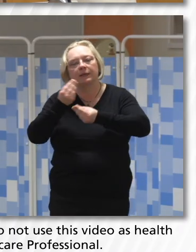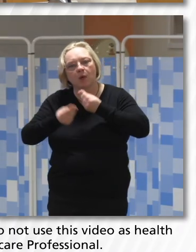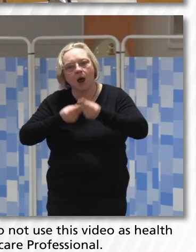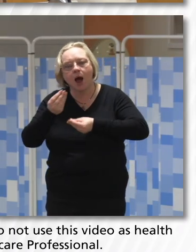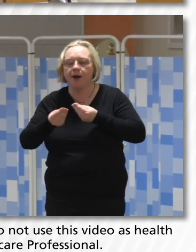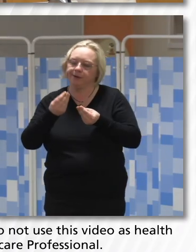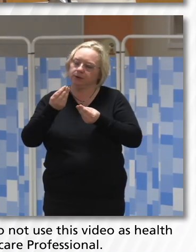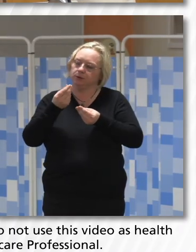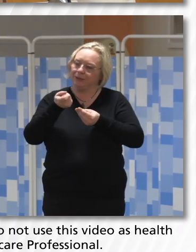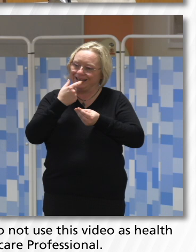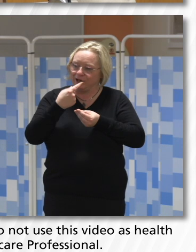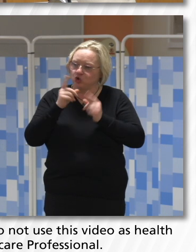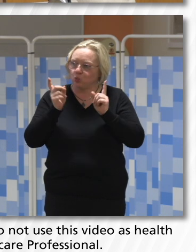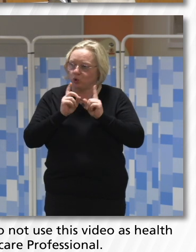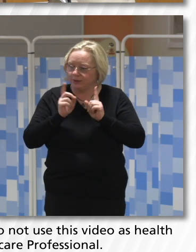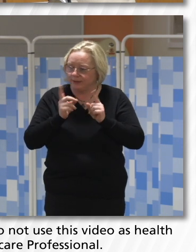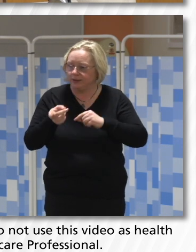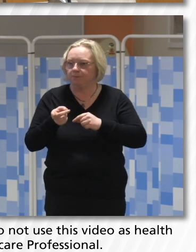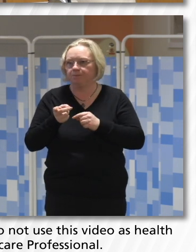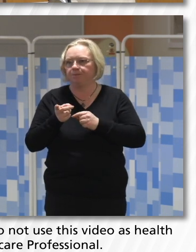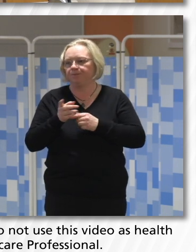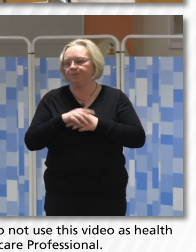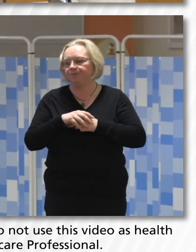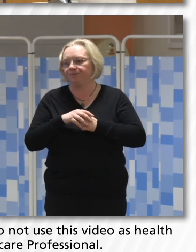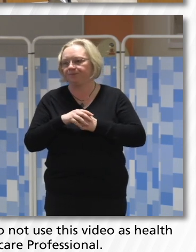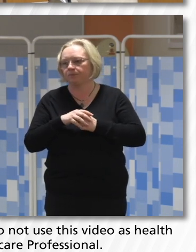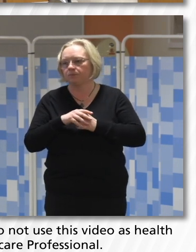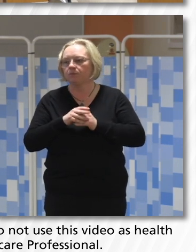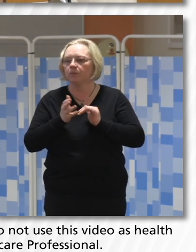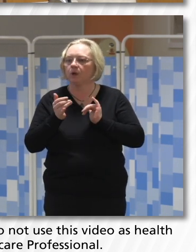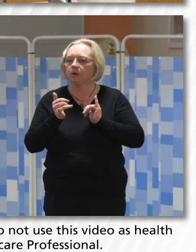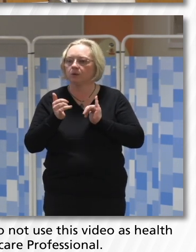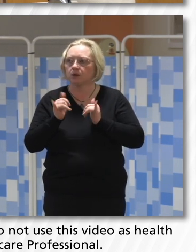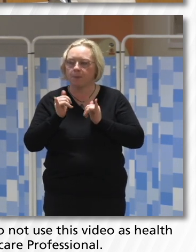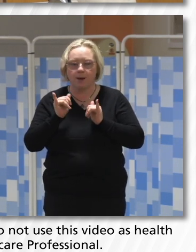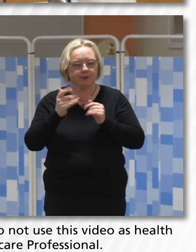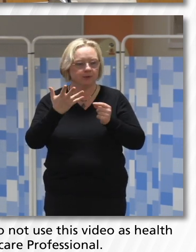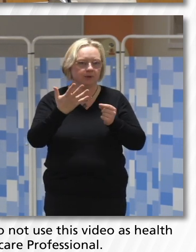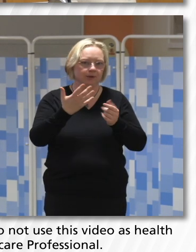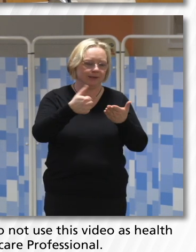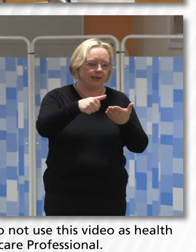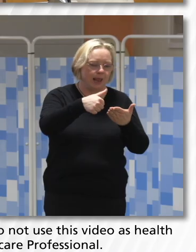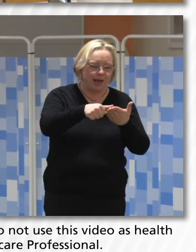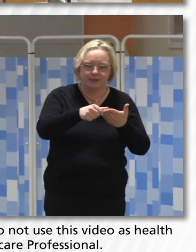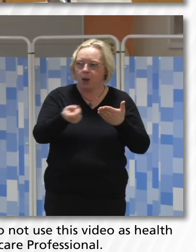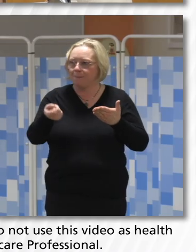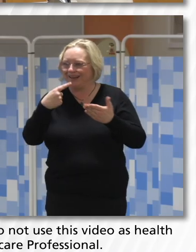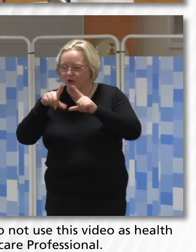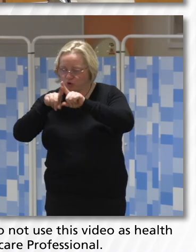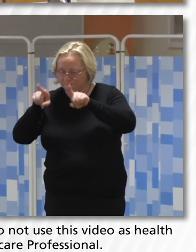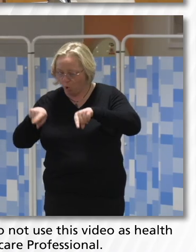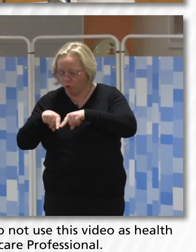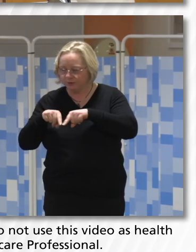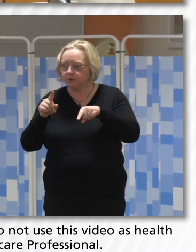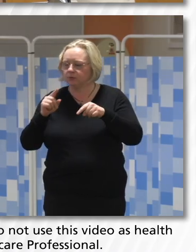time, patients, there's differentials between what's actually in the letter and what's actually on the medication box. So that can